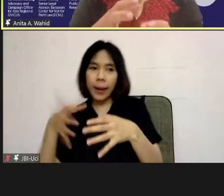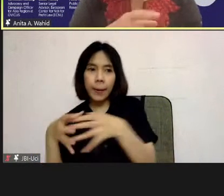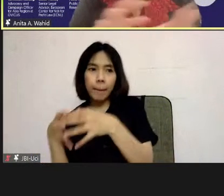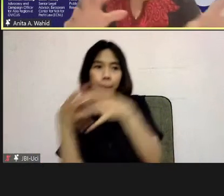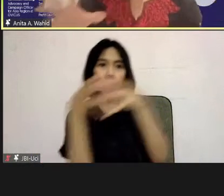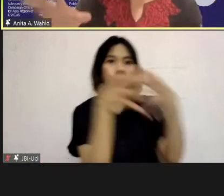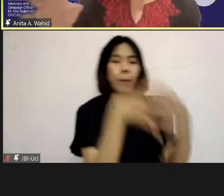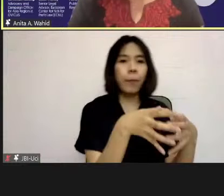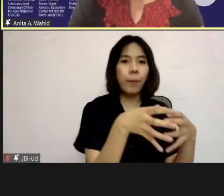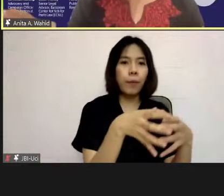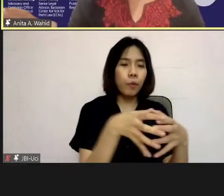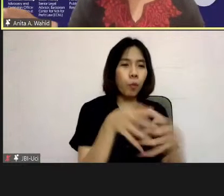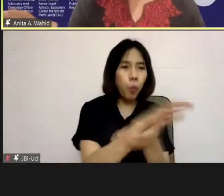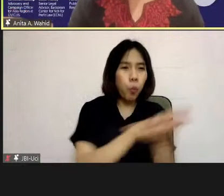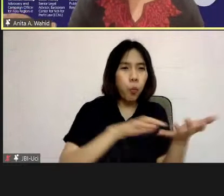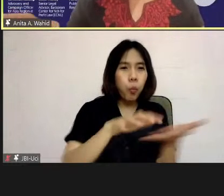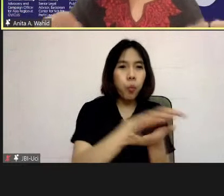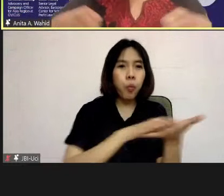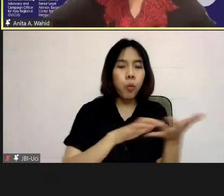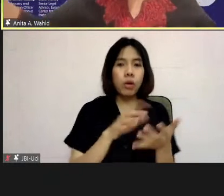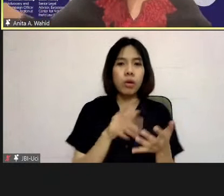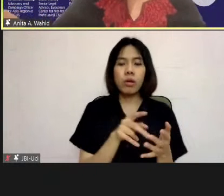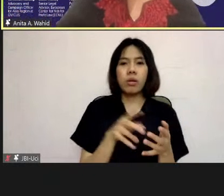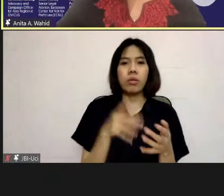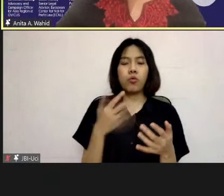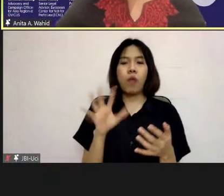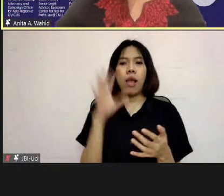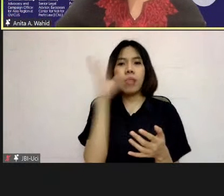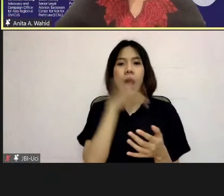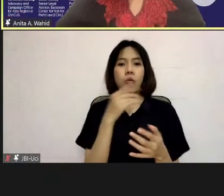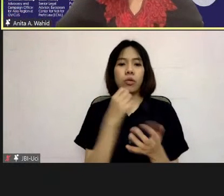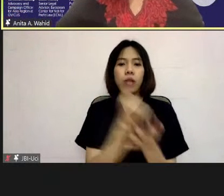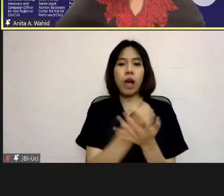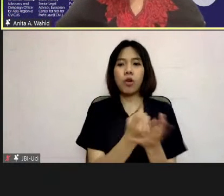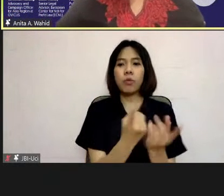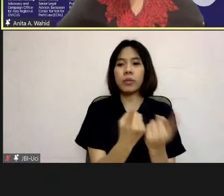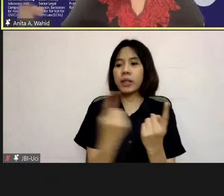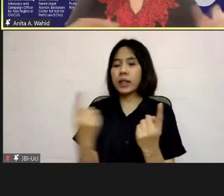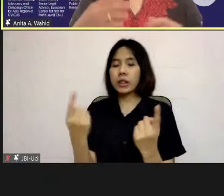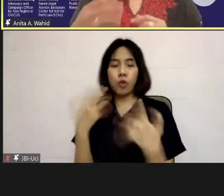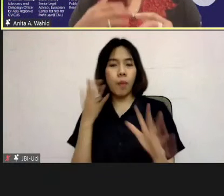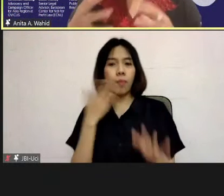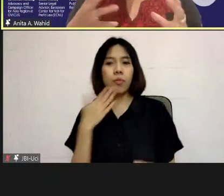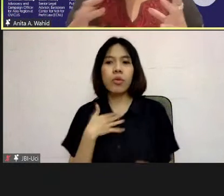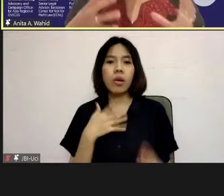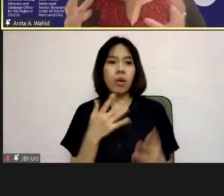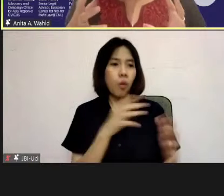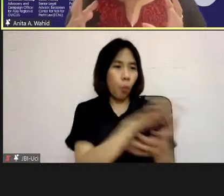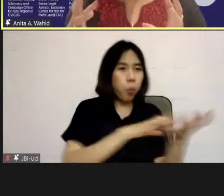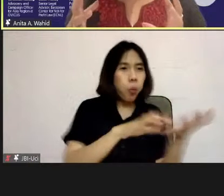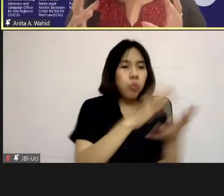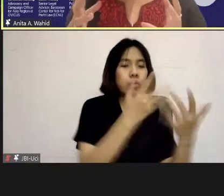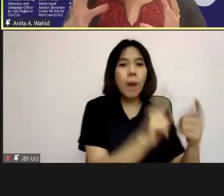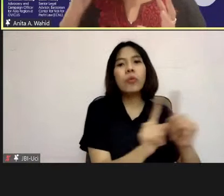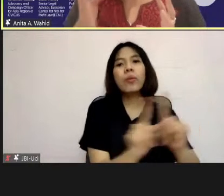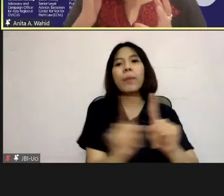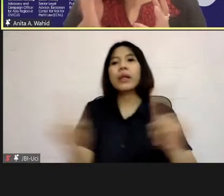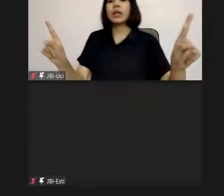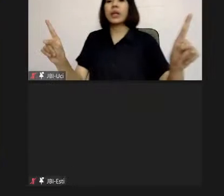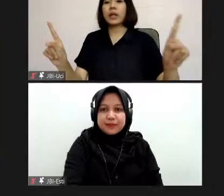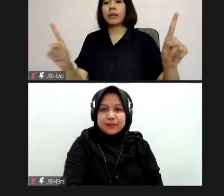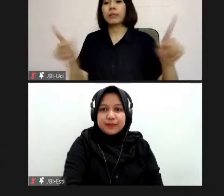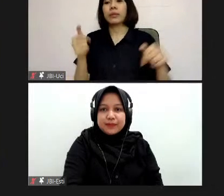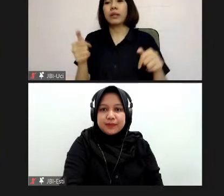fast, penetrate an area, they conduct an actions, and then they move so fast, and then they went out so